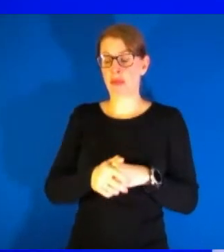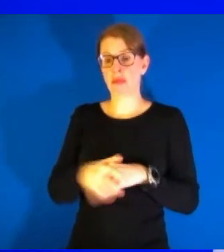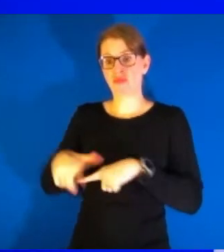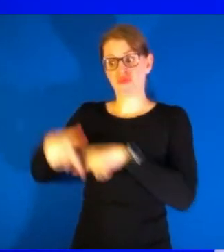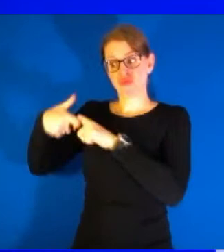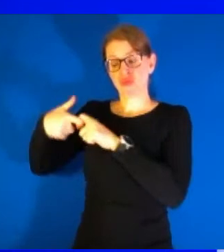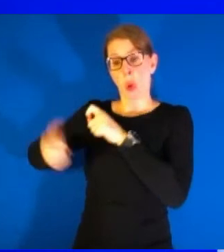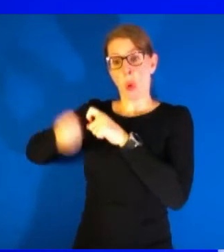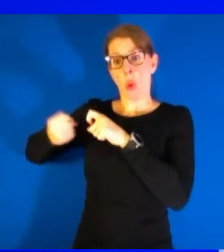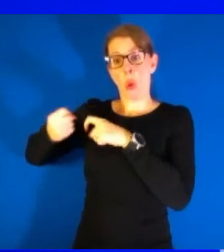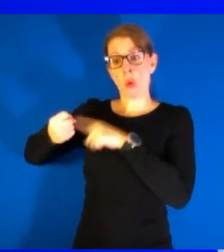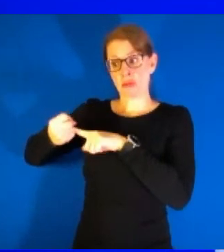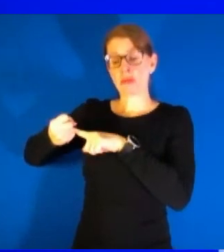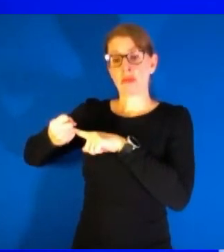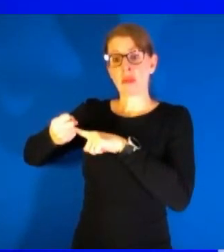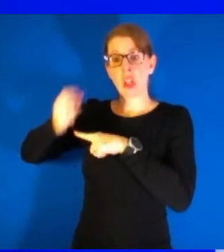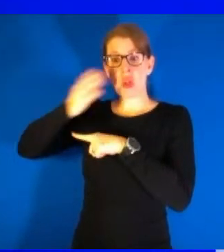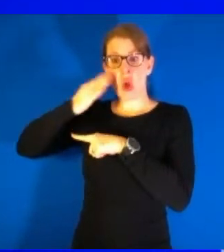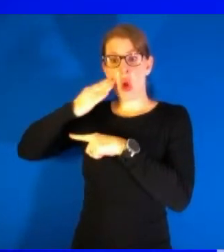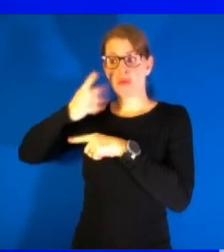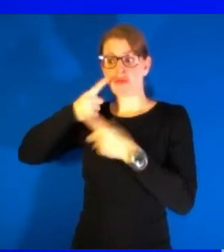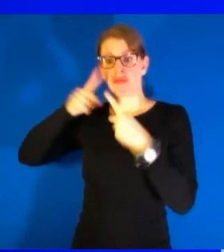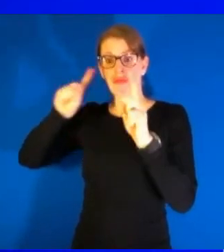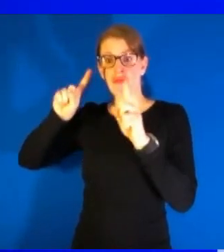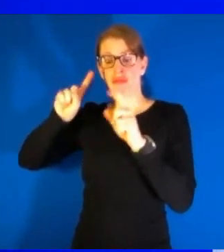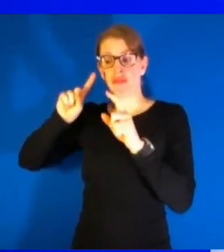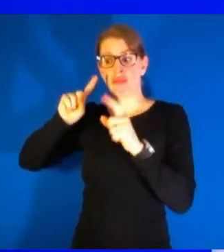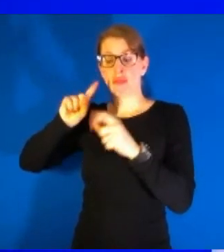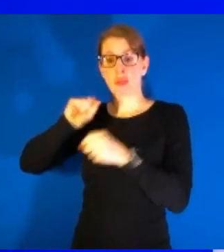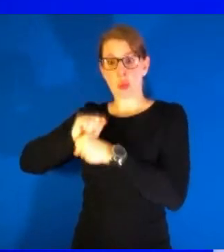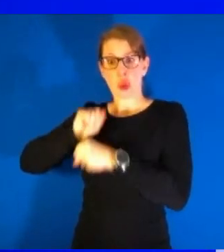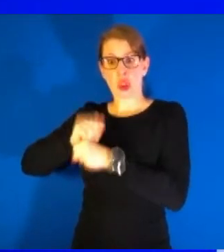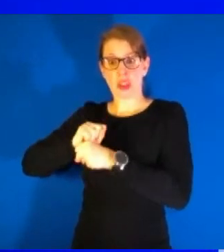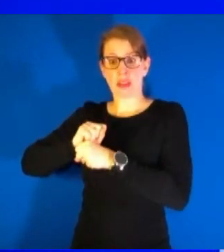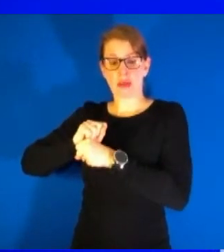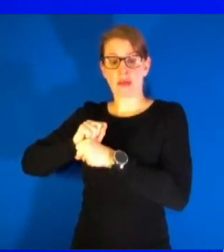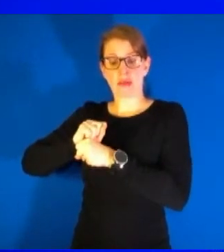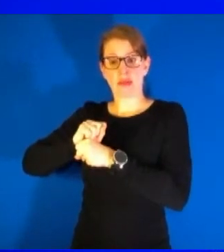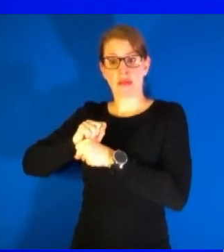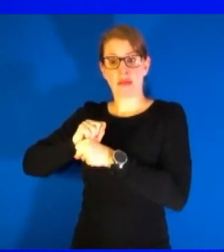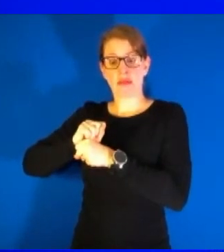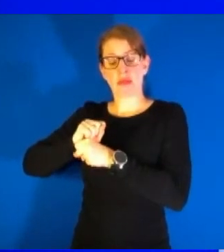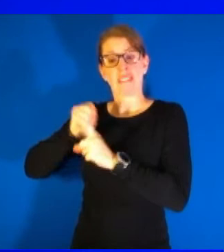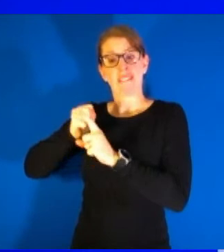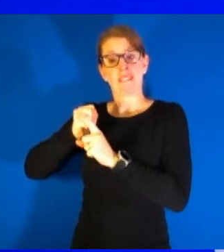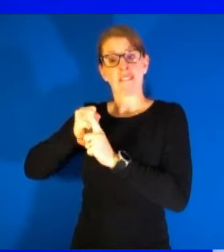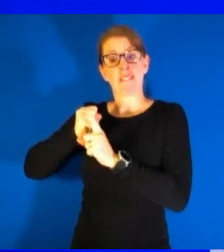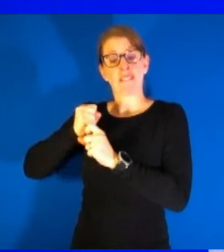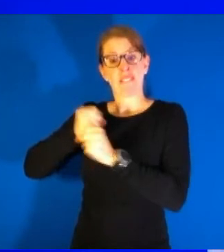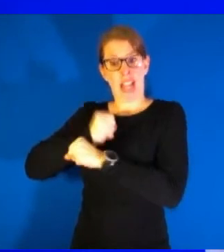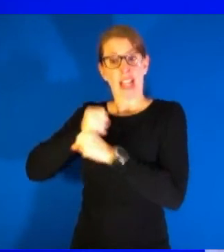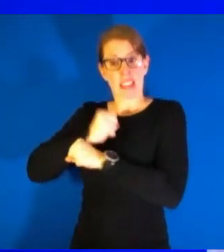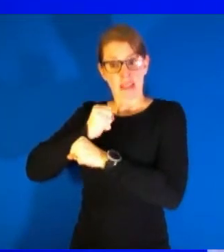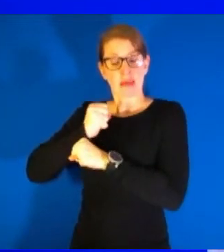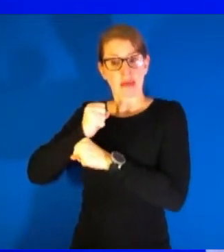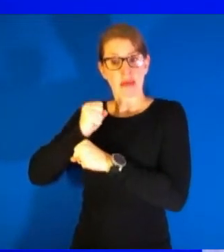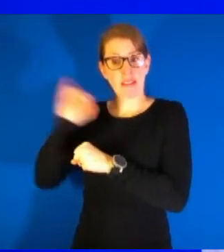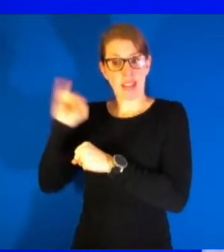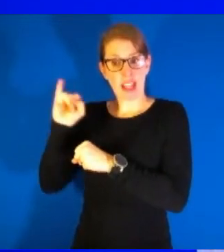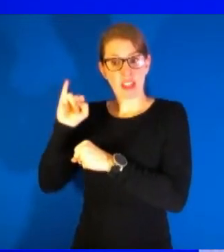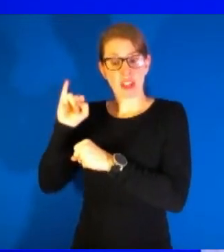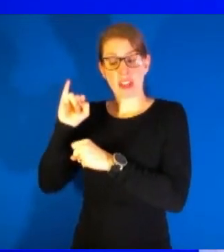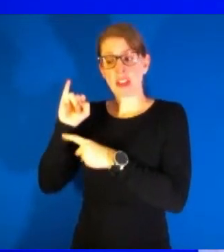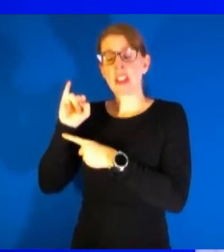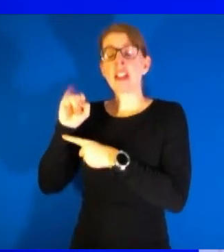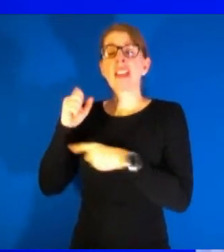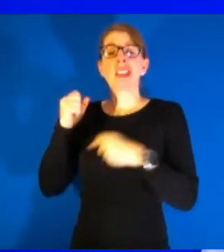and Regeneron products work very well. It's just you have to make sure that they are specific enough to bind and neutralize that virus. So